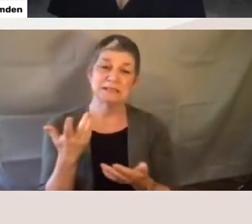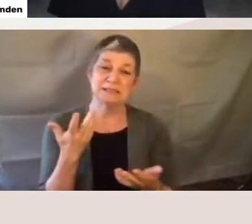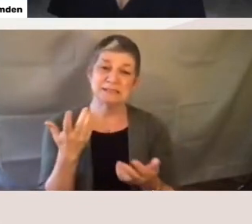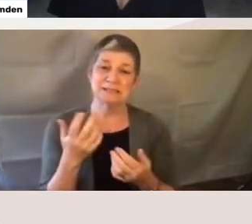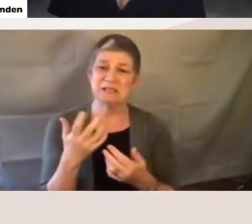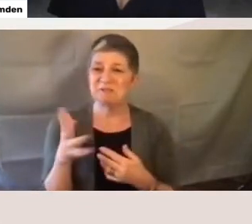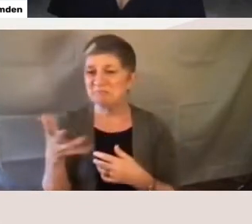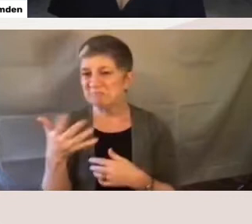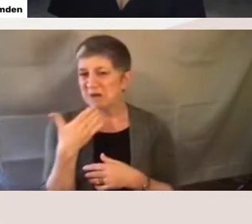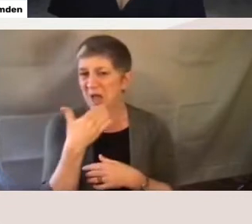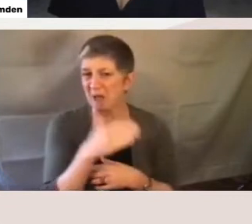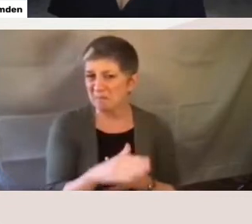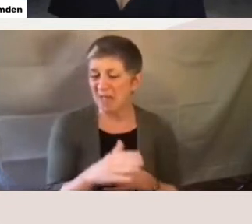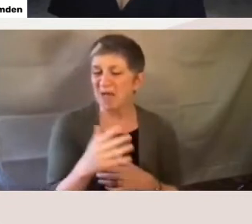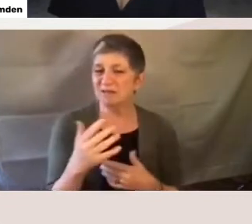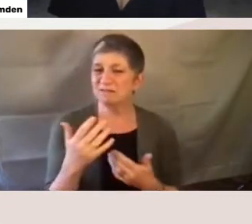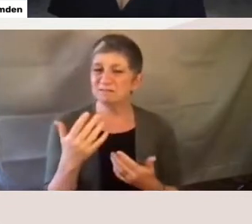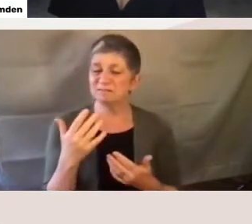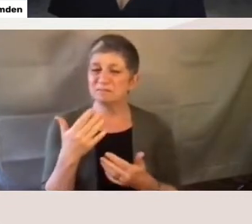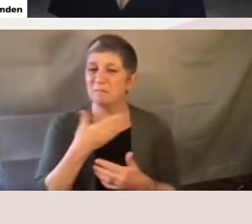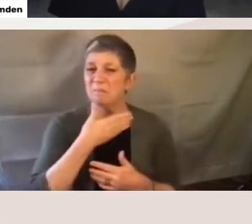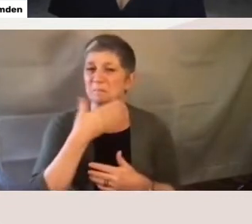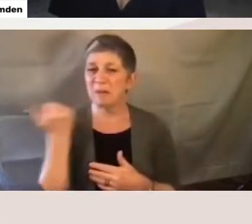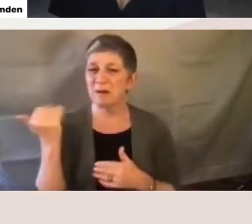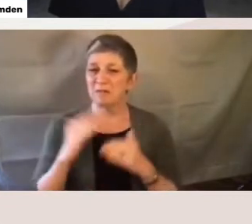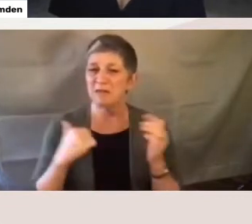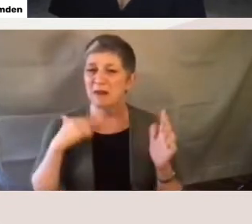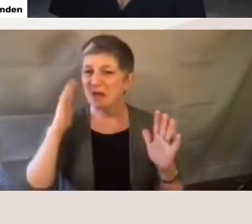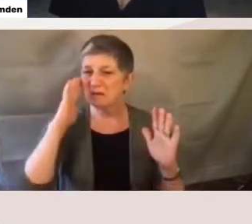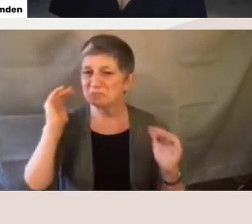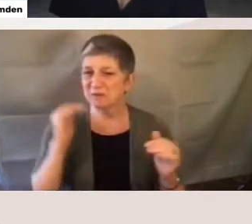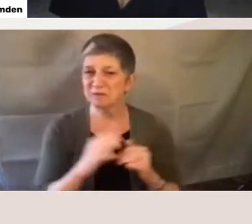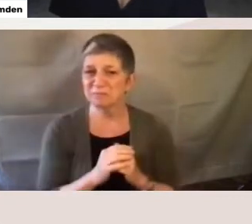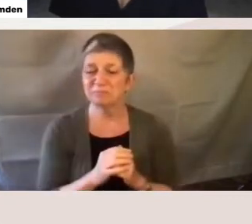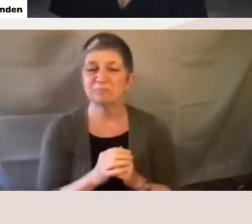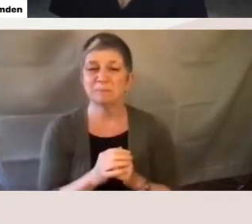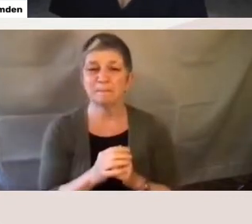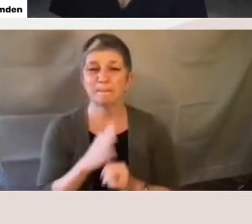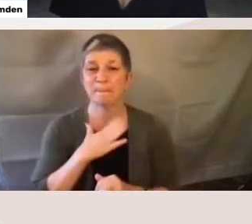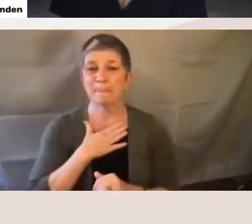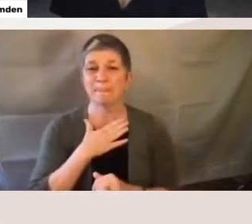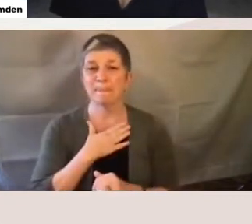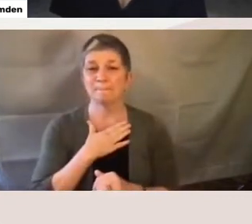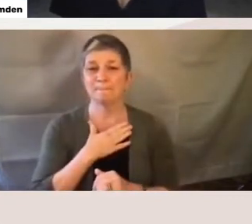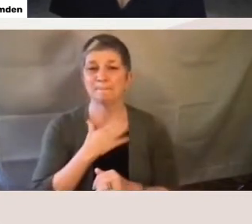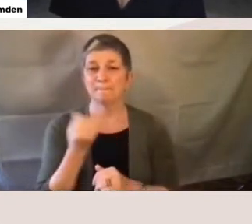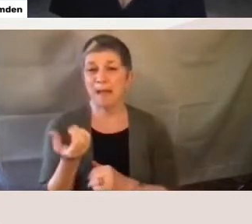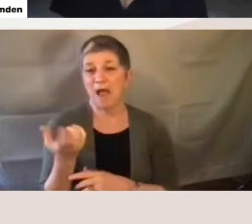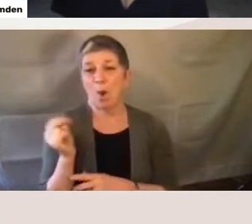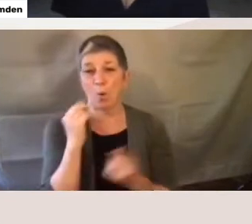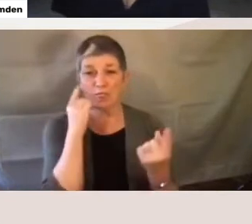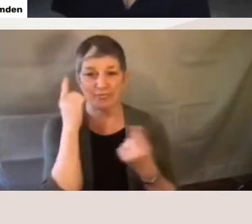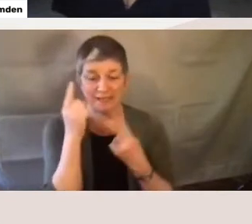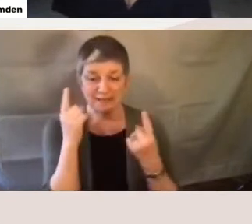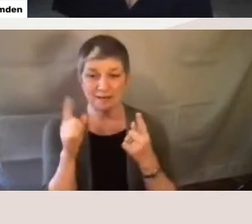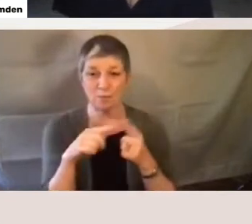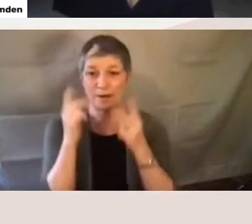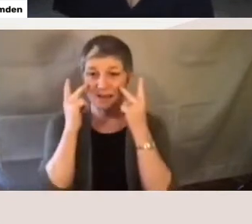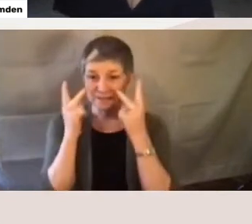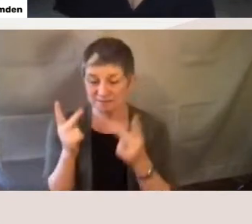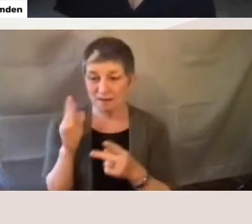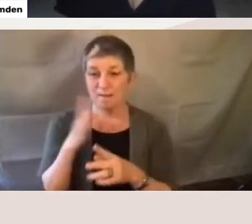not bad, not as bad as I thought. You know, like I said, that was my own thinking of it by seeing